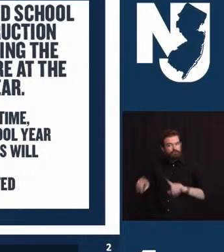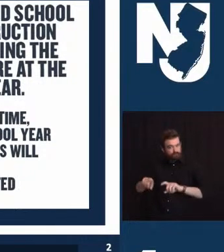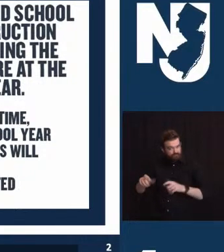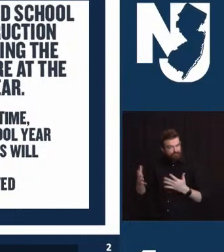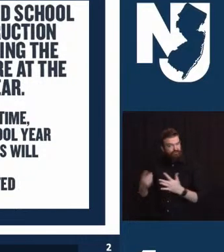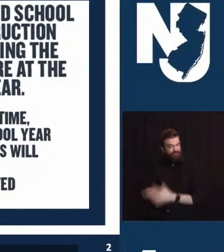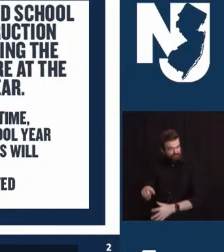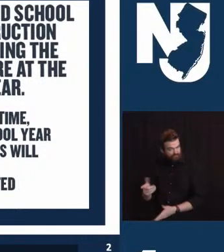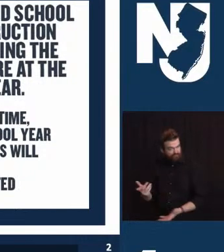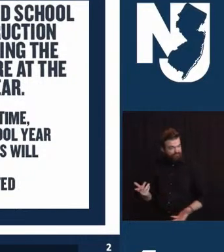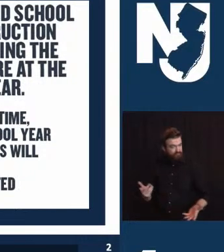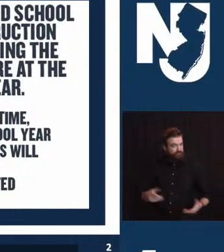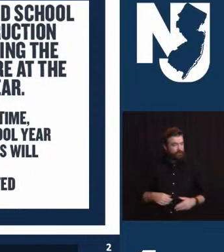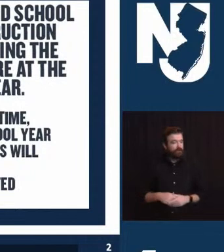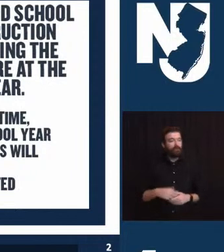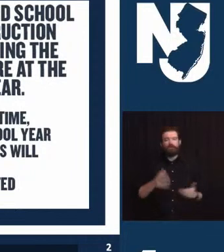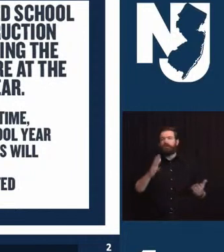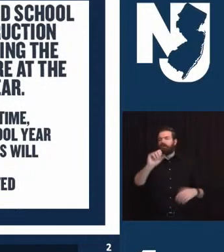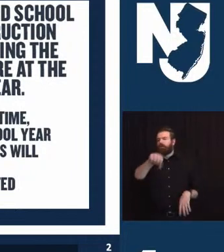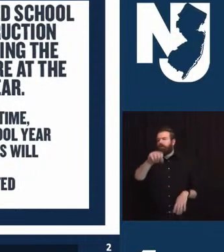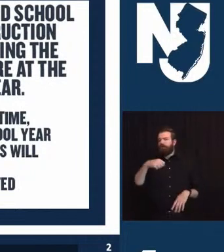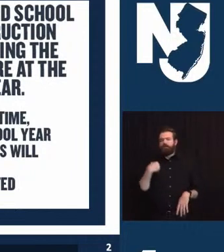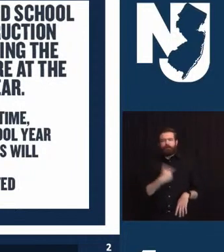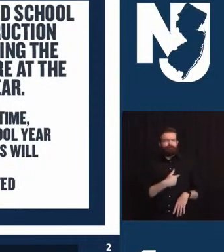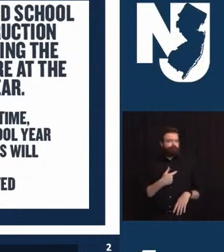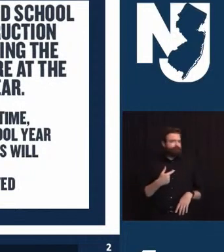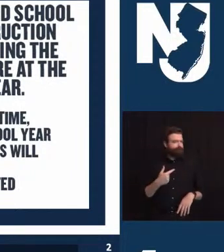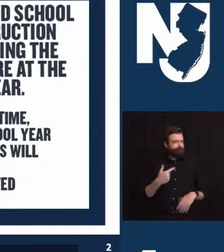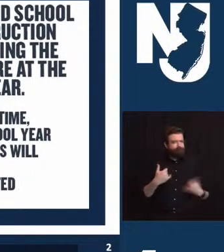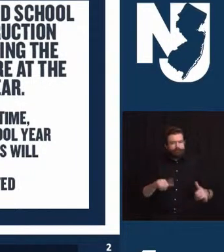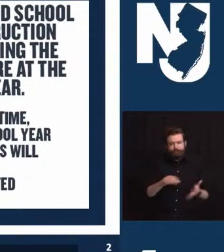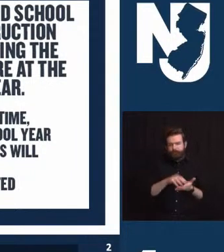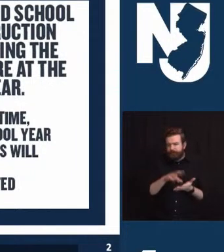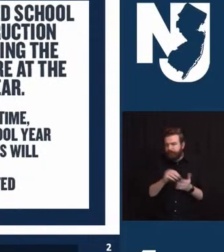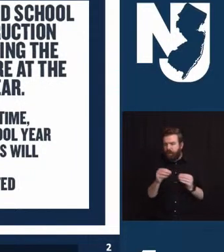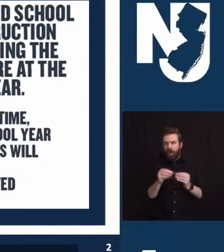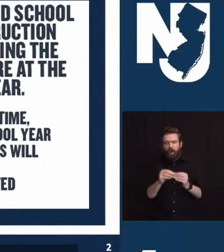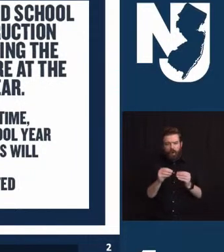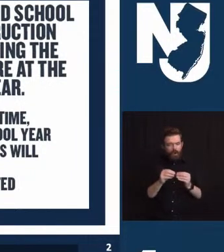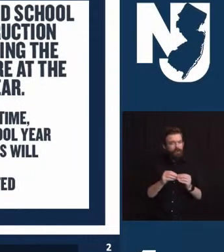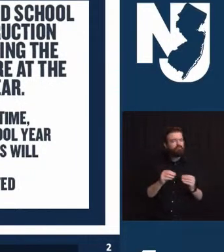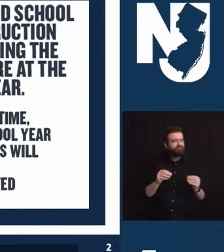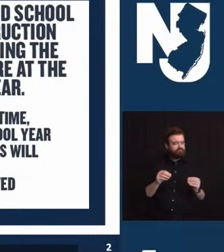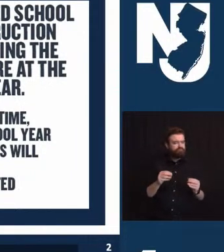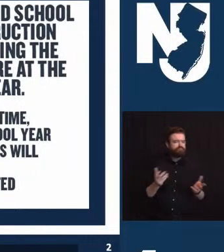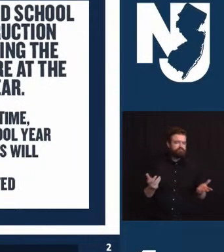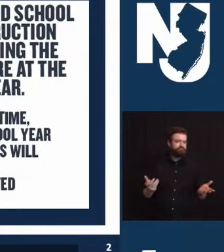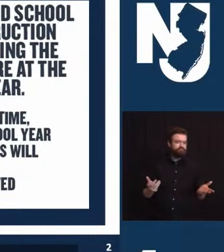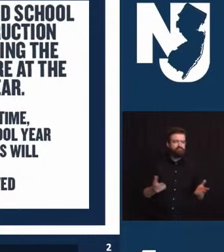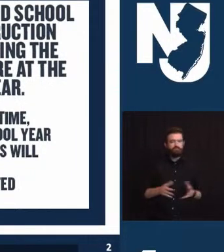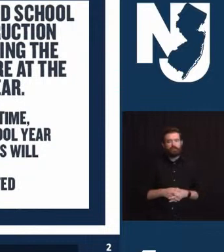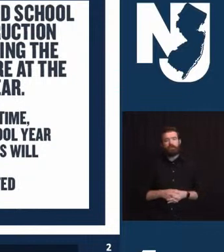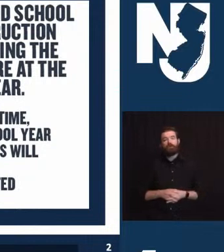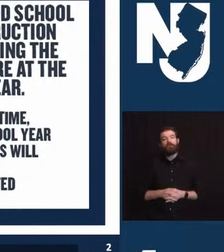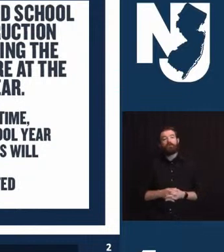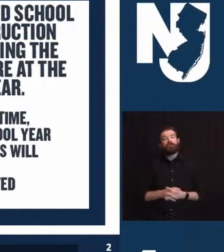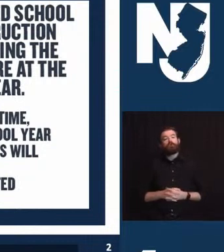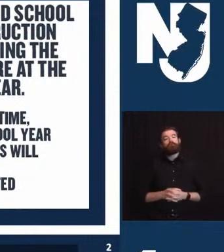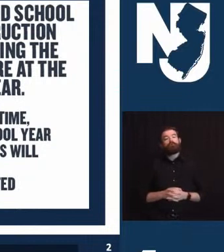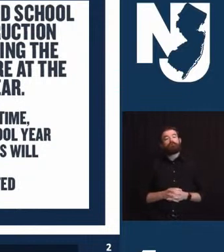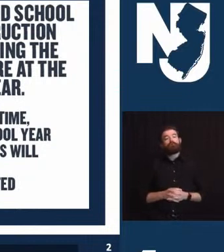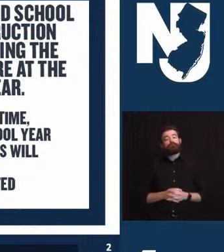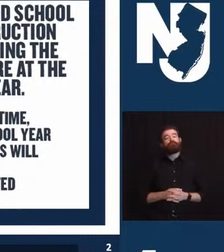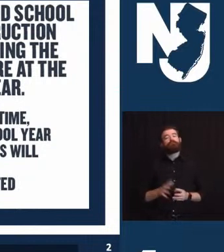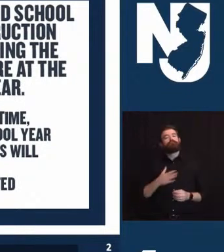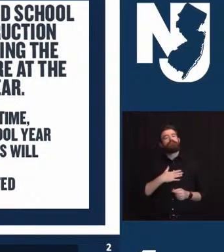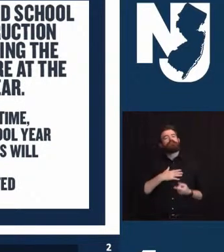tools. I echo the words of Randy Weingarten, a friend, president of the American Federation of Teachers, who over the